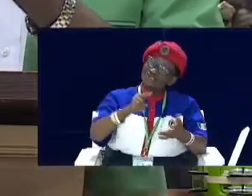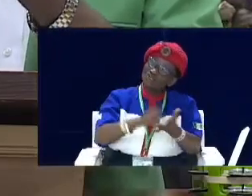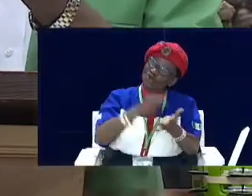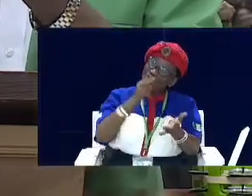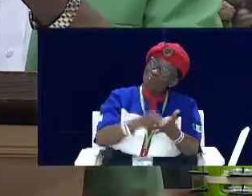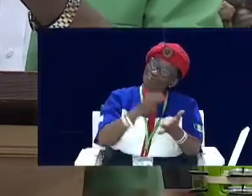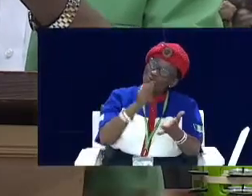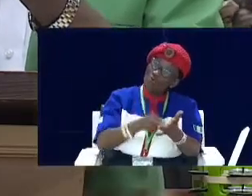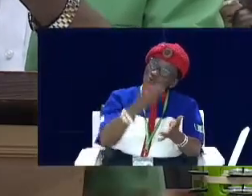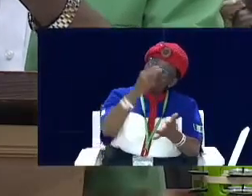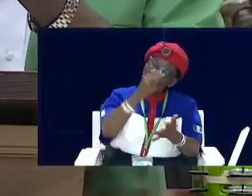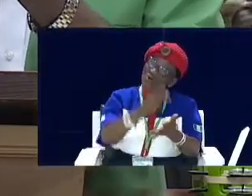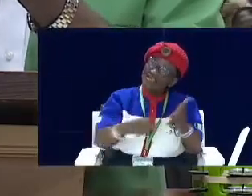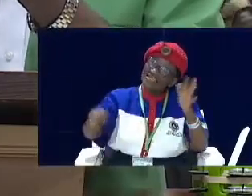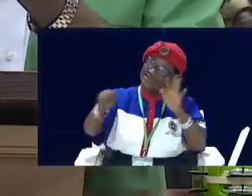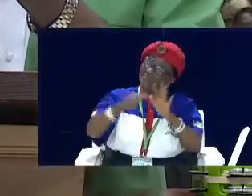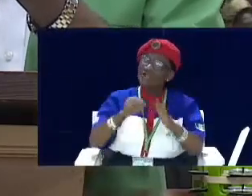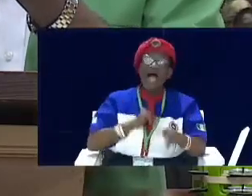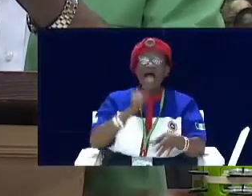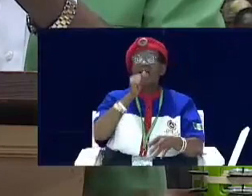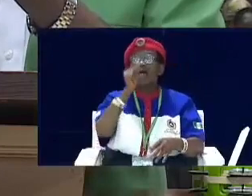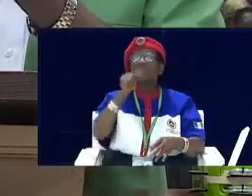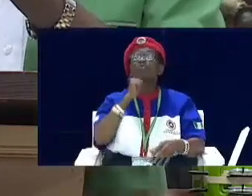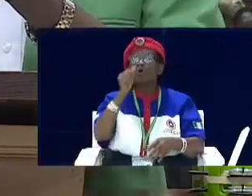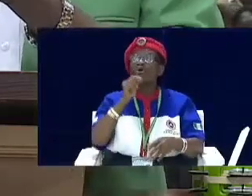I'm not sure I heard you.